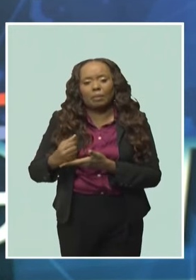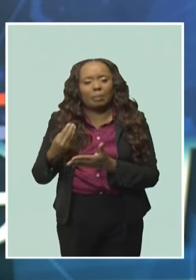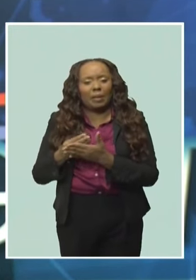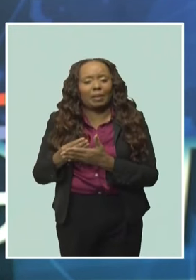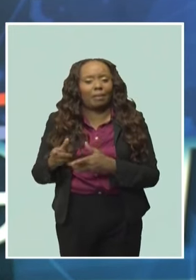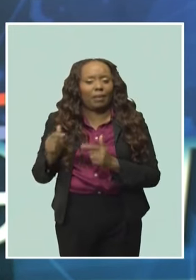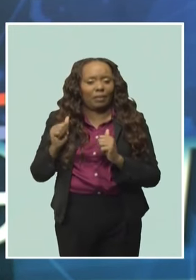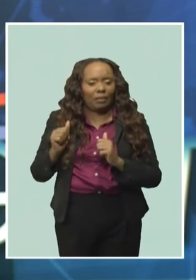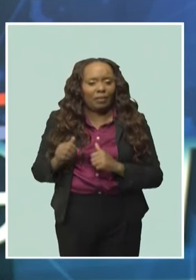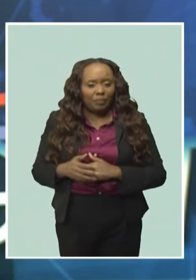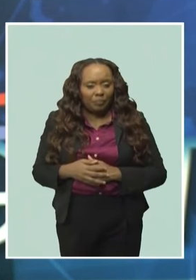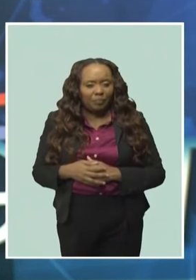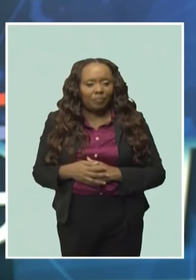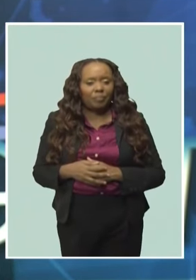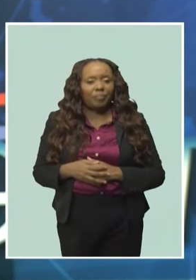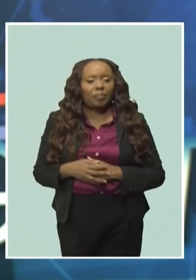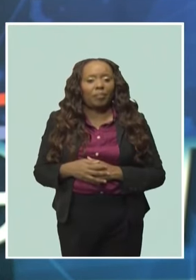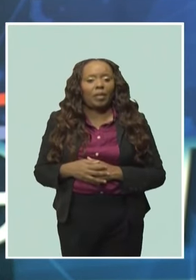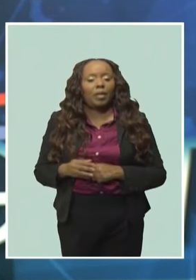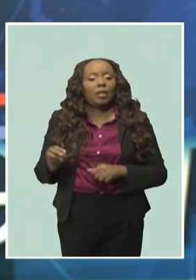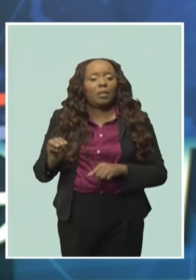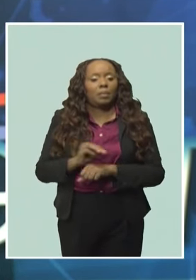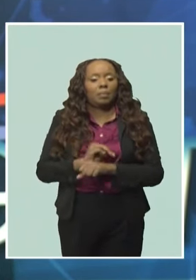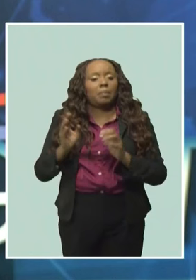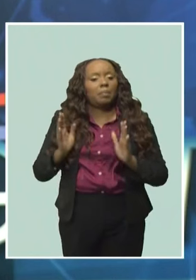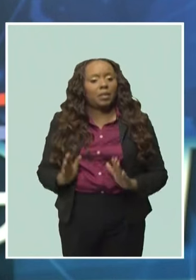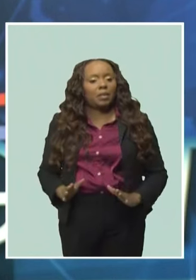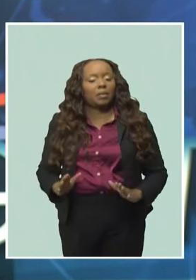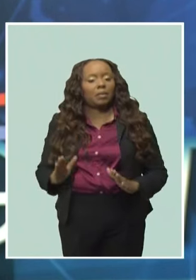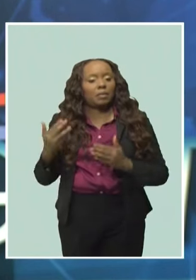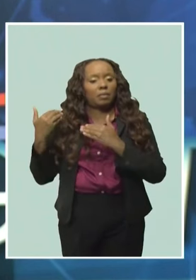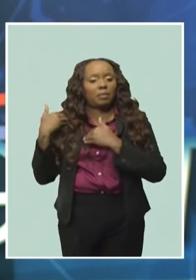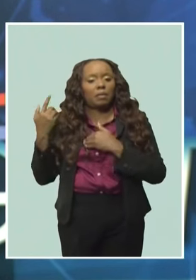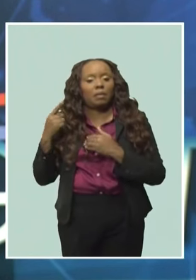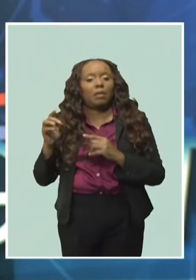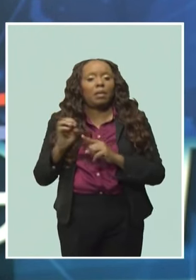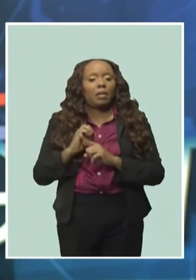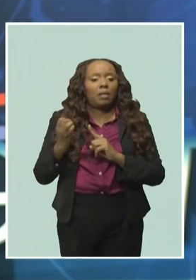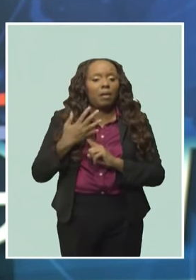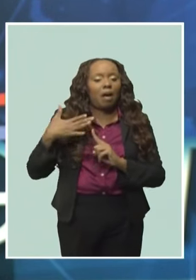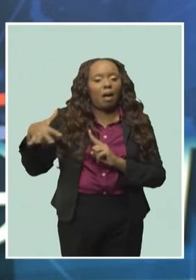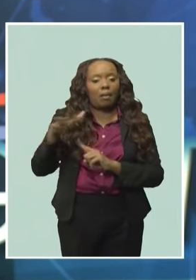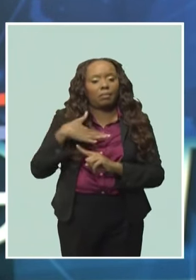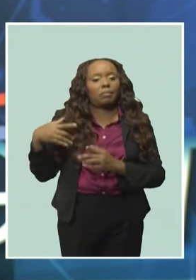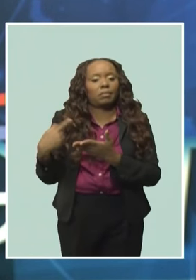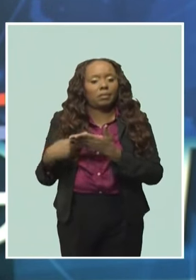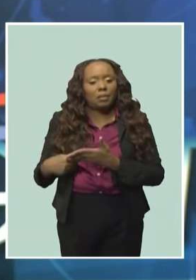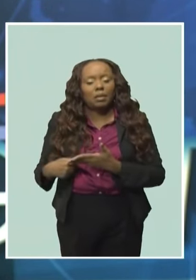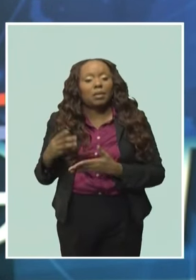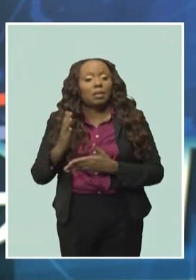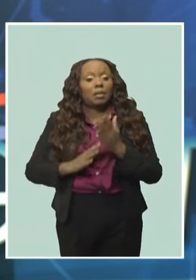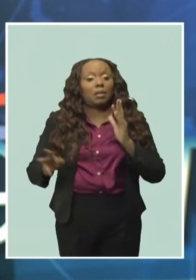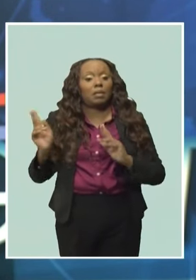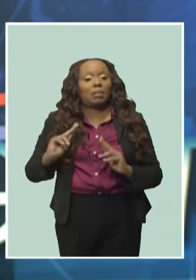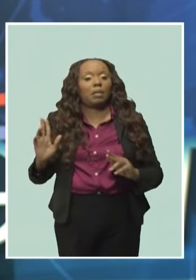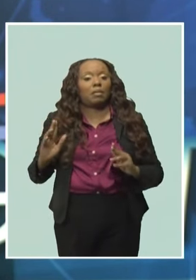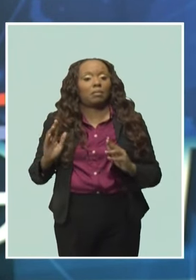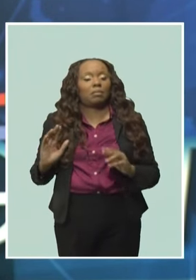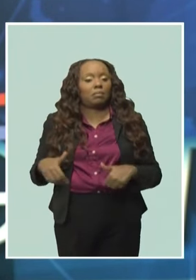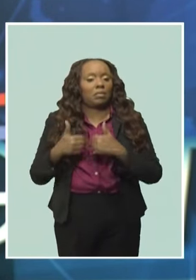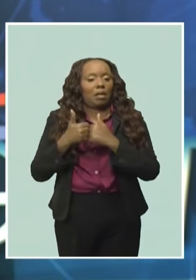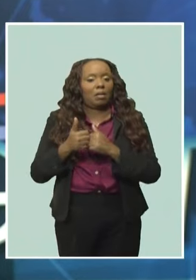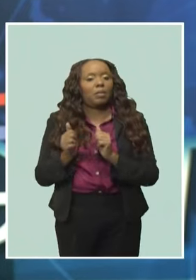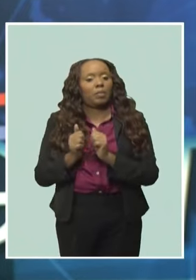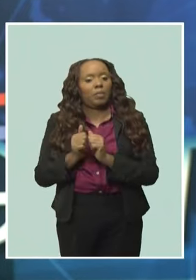about apiculture in Barbados by the Minister of the Environment, Adrian Ford. He outlined challenges that beekeeping officials are working on